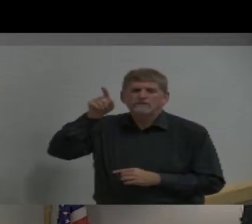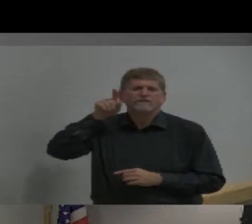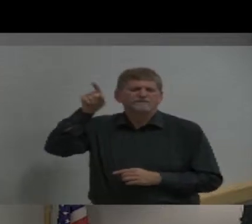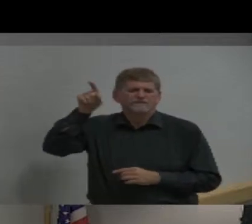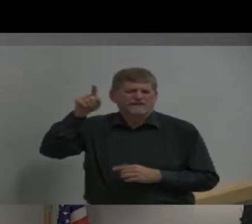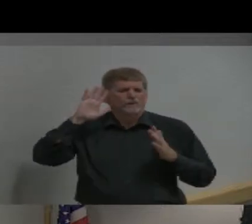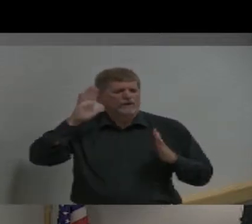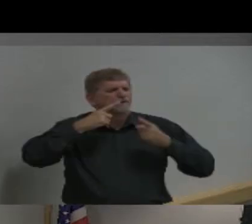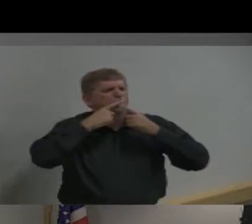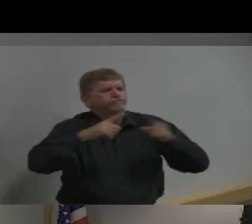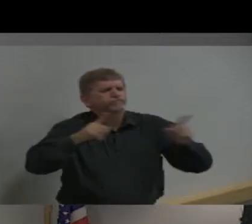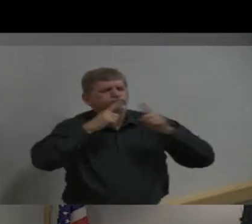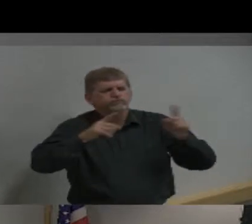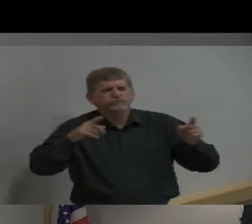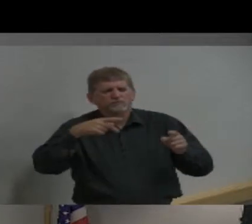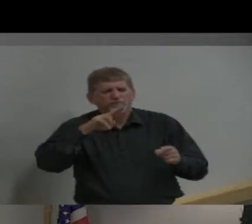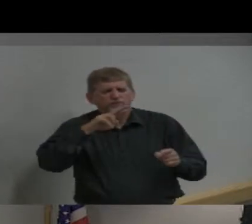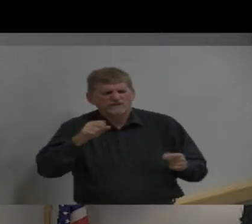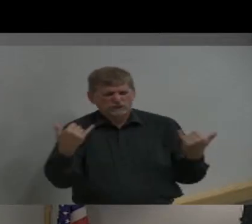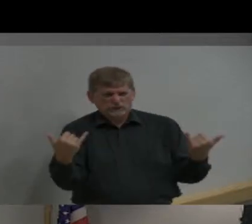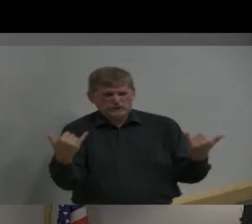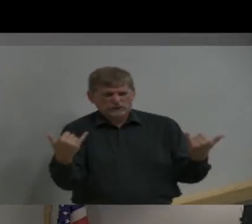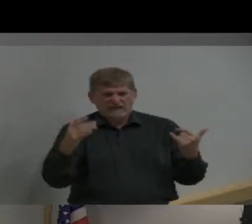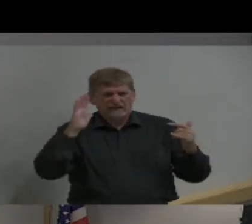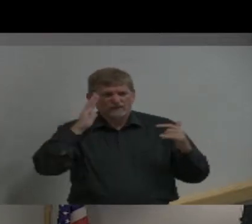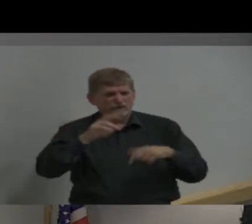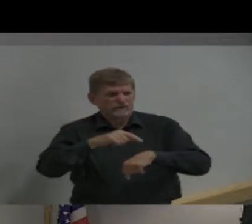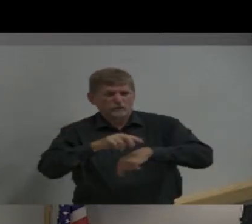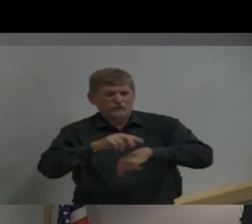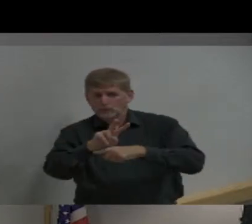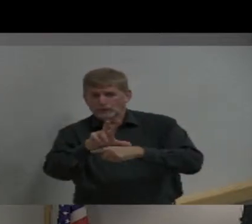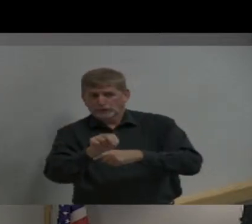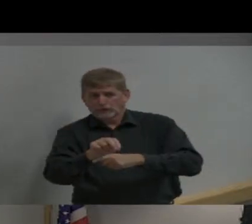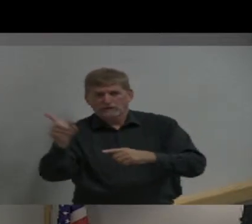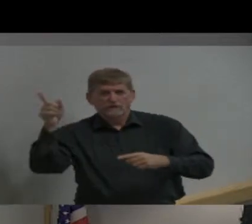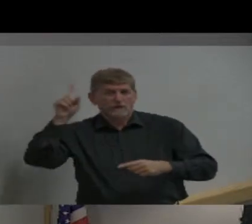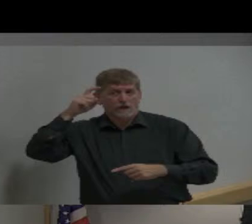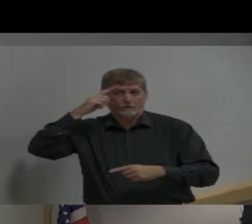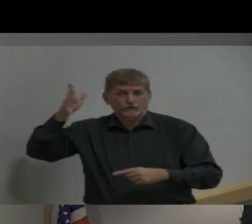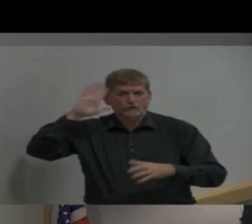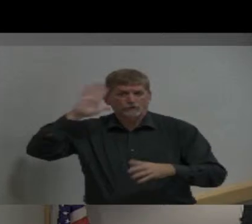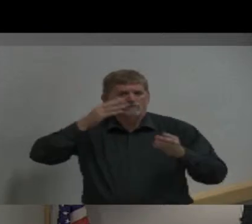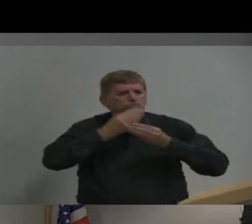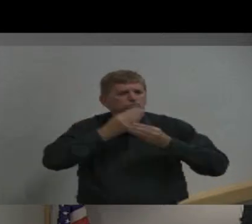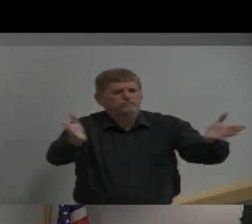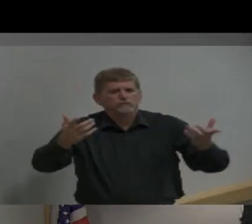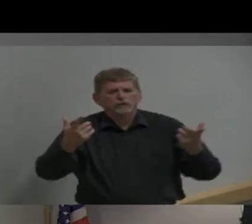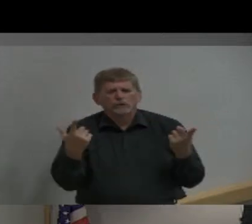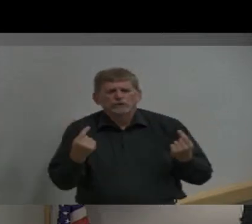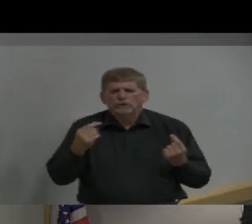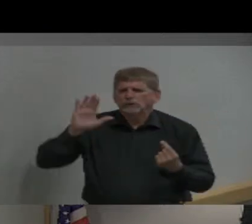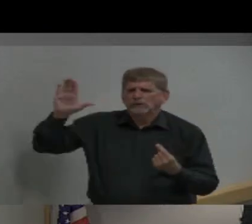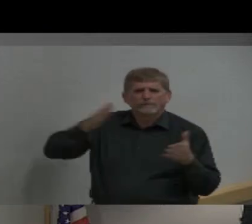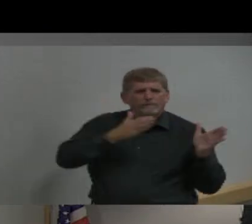very closely to see if there's any change in plans for the state. But